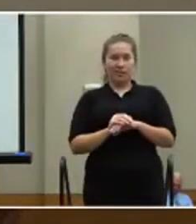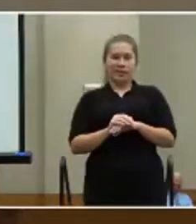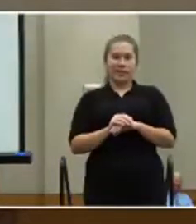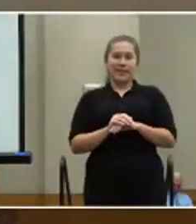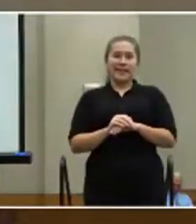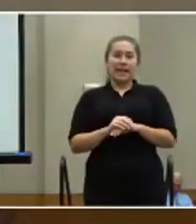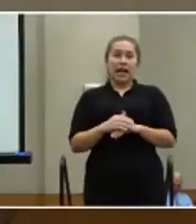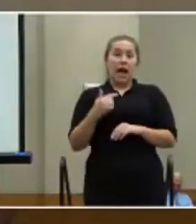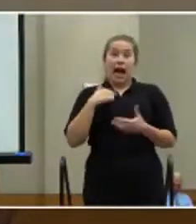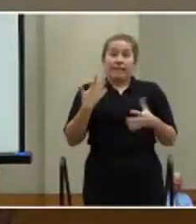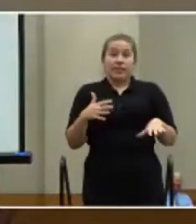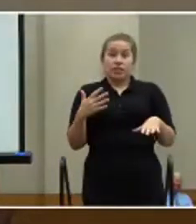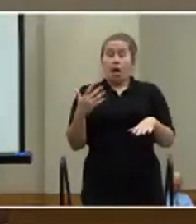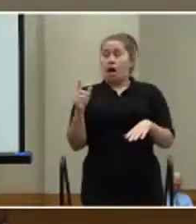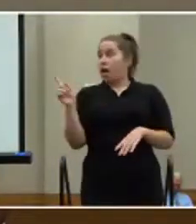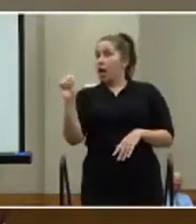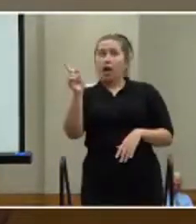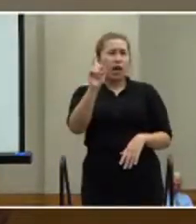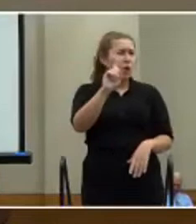I've been lost twice.